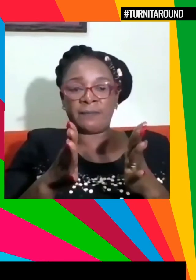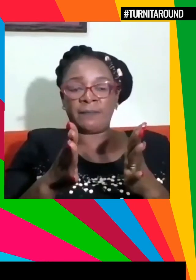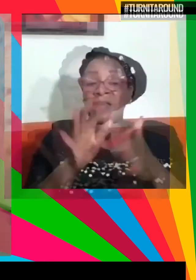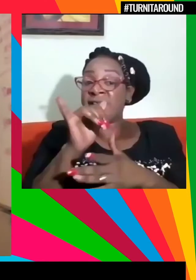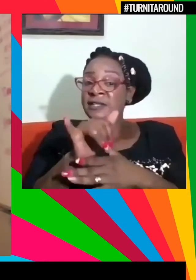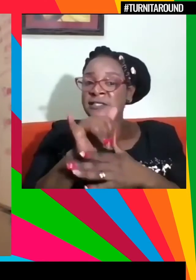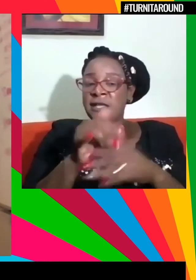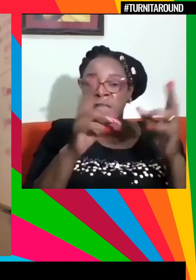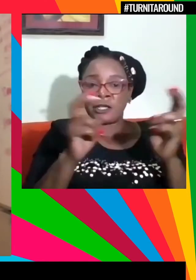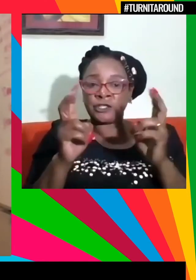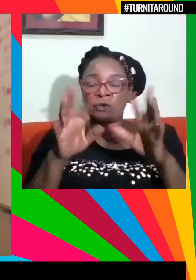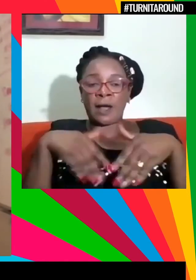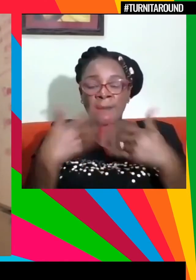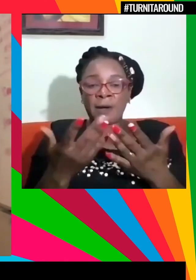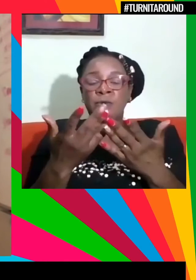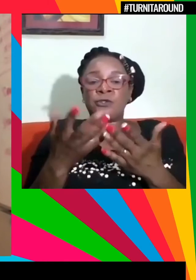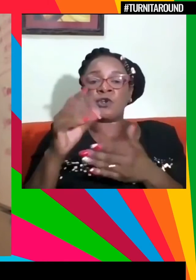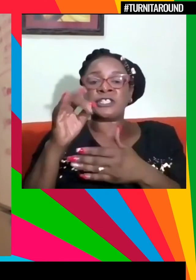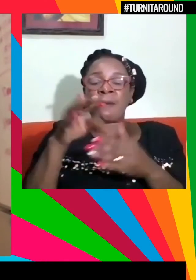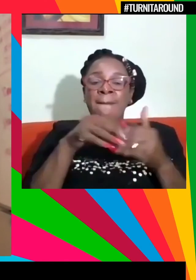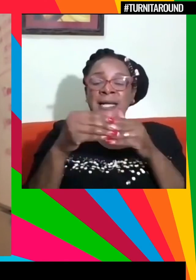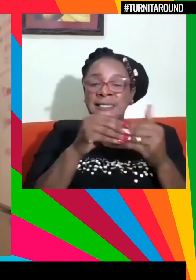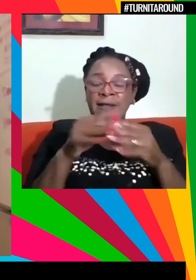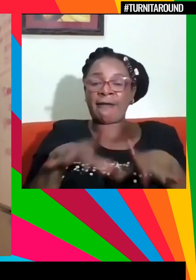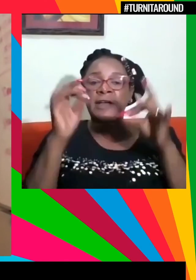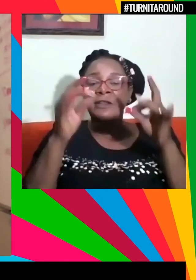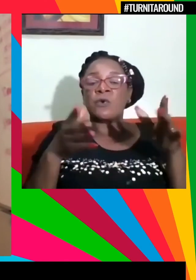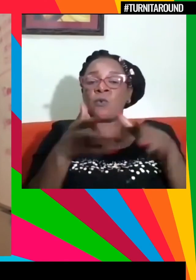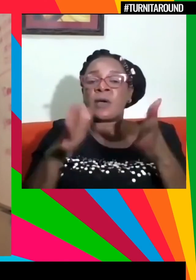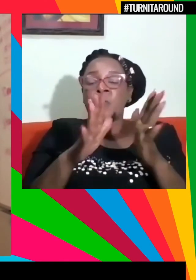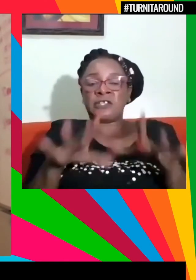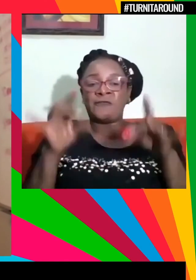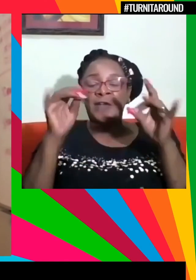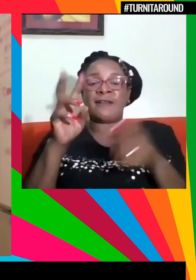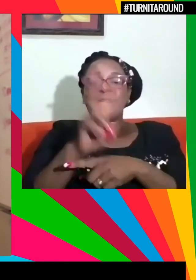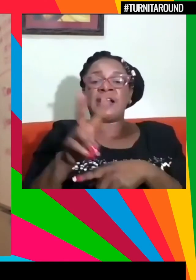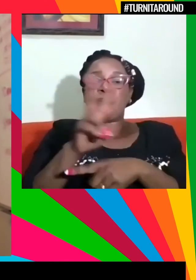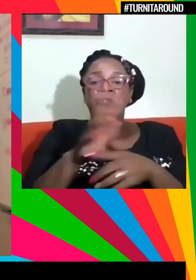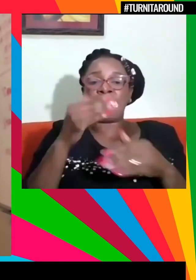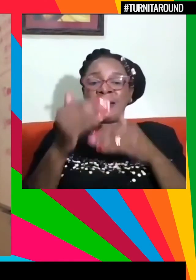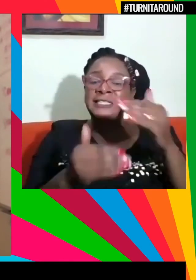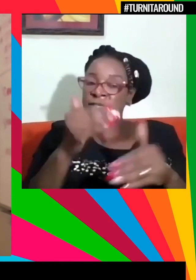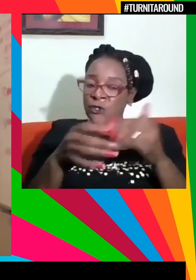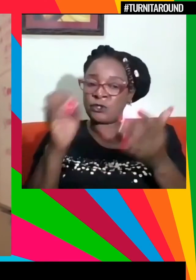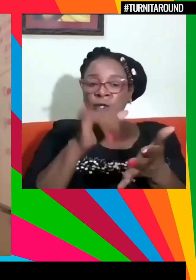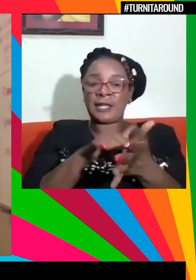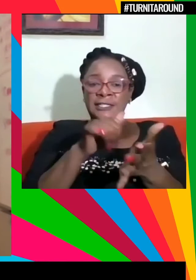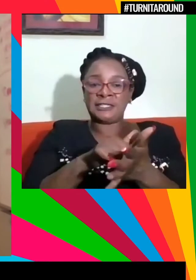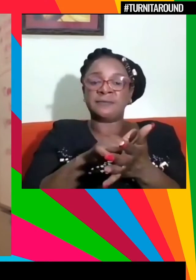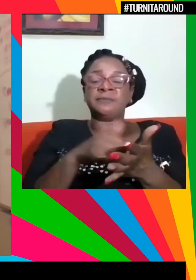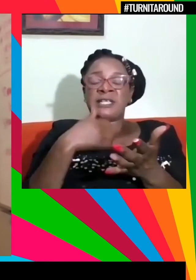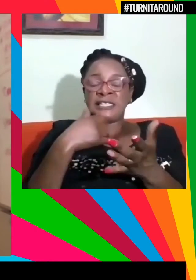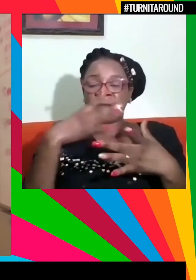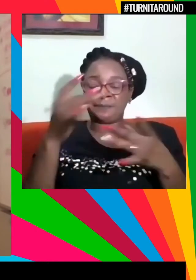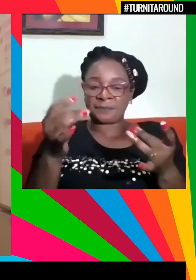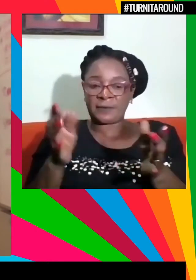ocean-bound plastic and finding ways to bring value to this material so that it is collected rather than